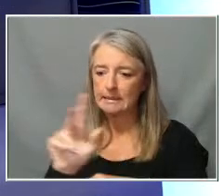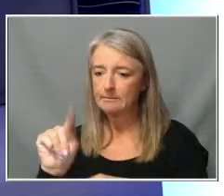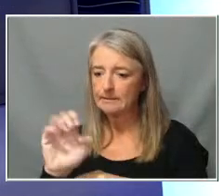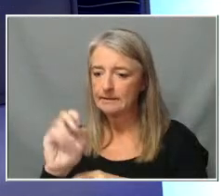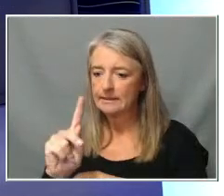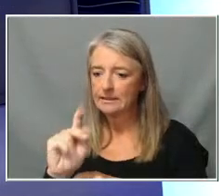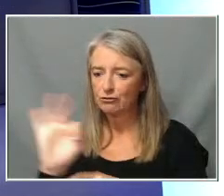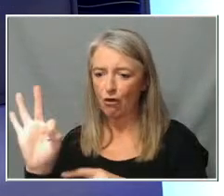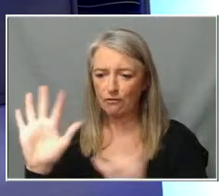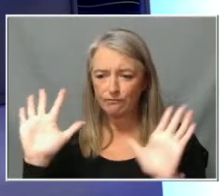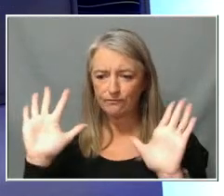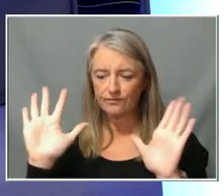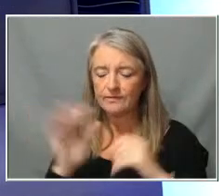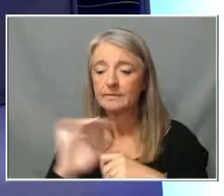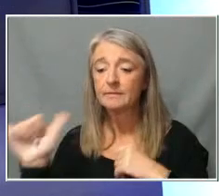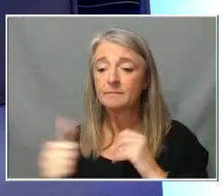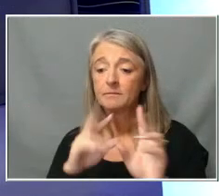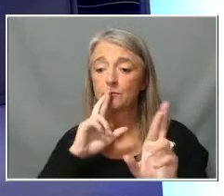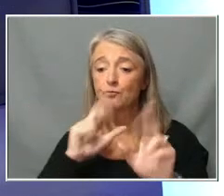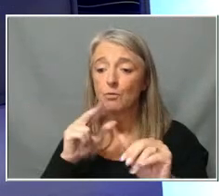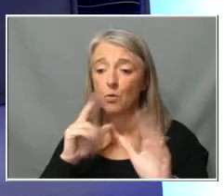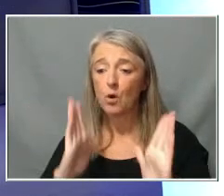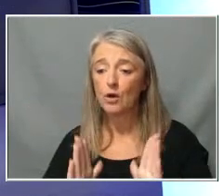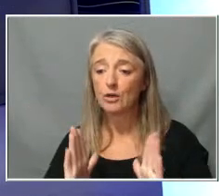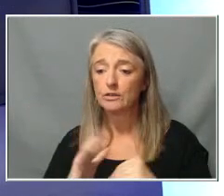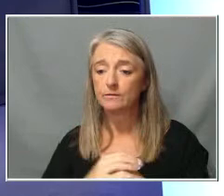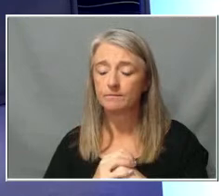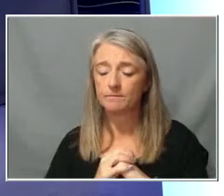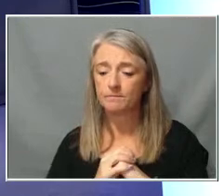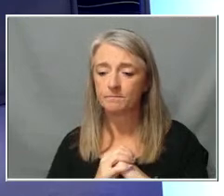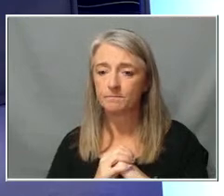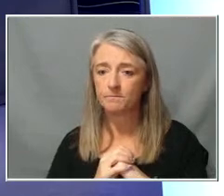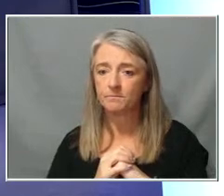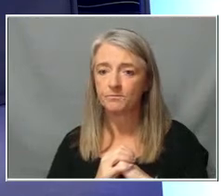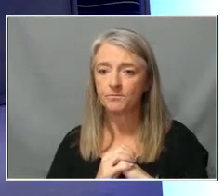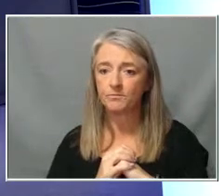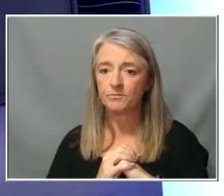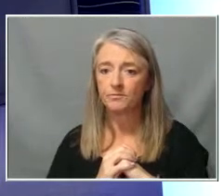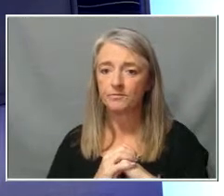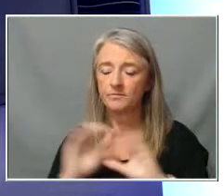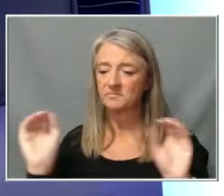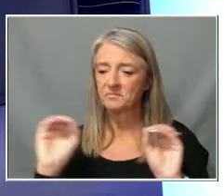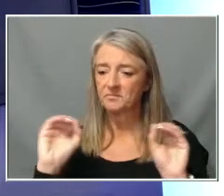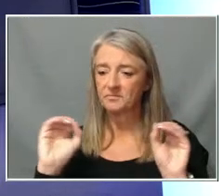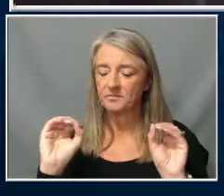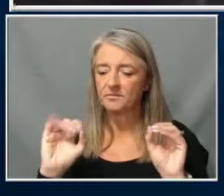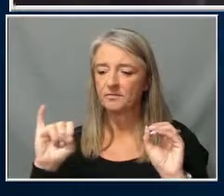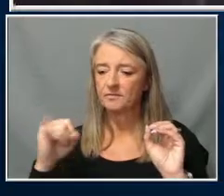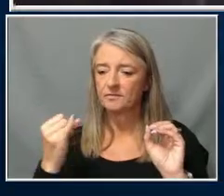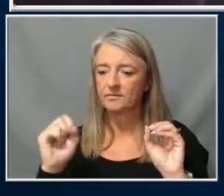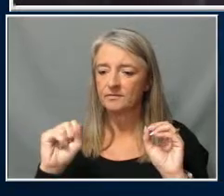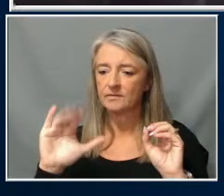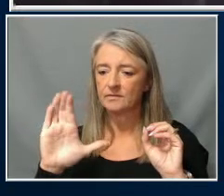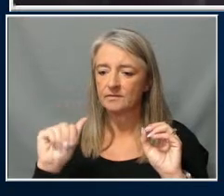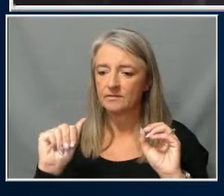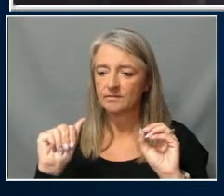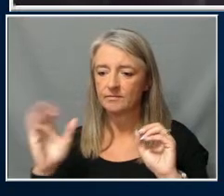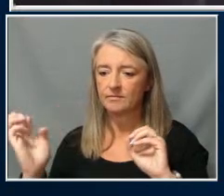year. Yeah. Are there any reporter questions today? There are not. So, Jess, we're going to send it back to you.